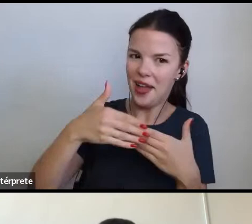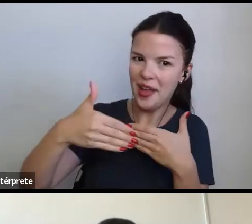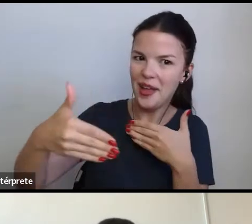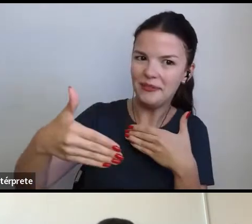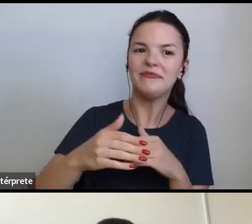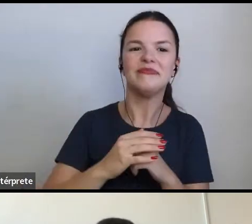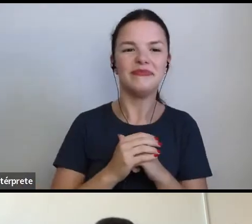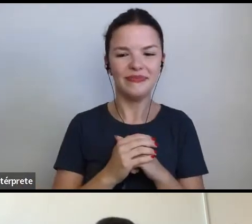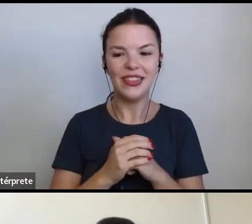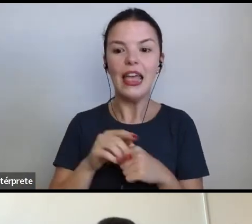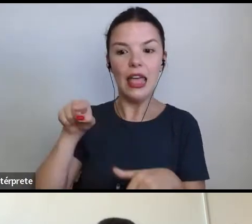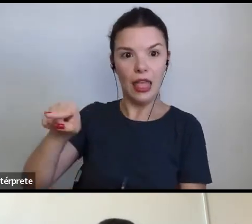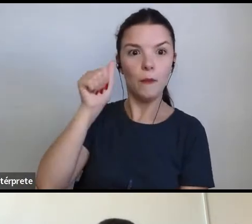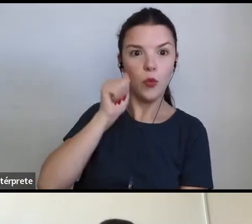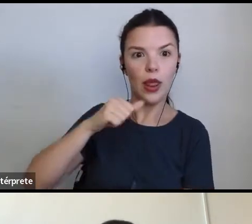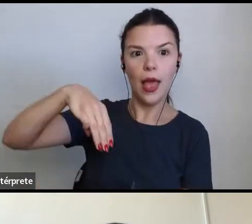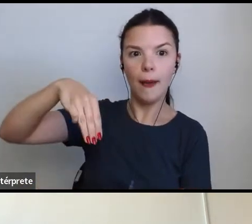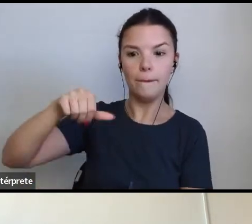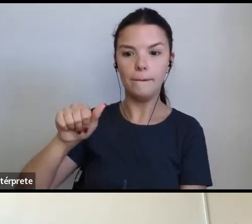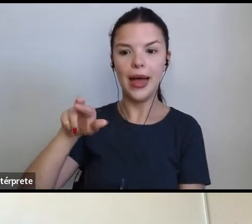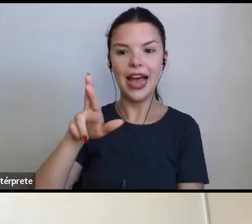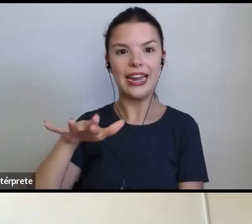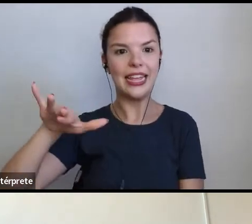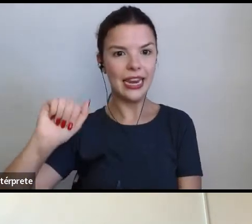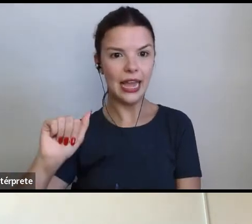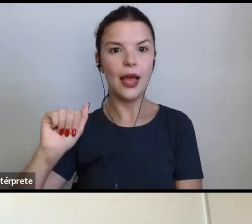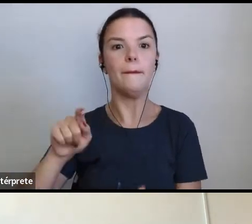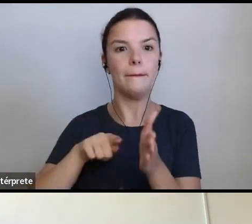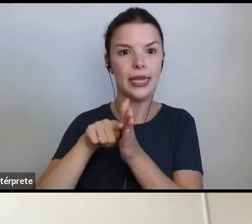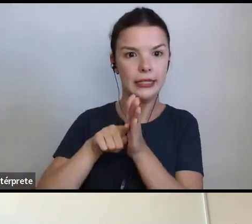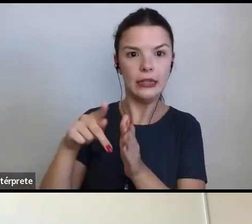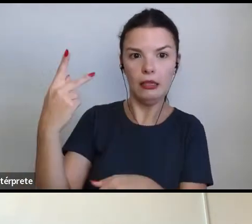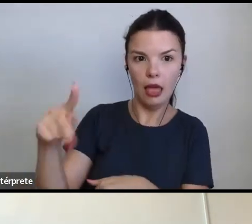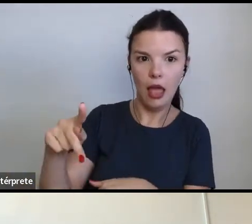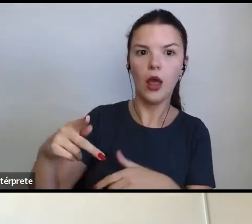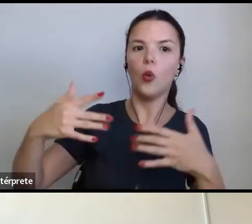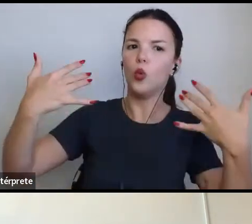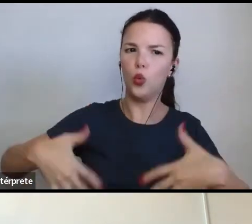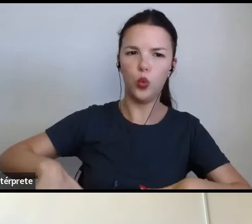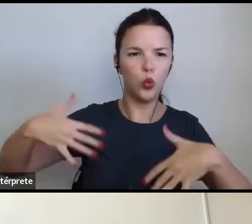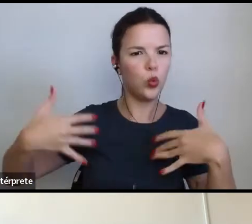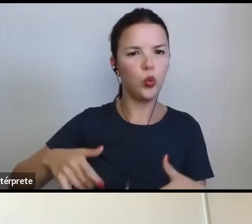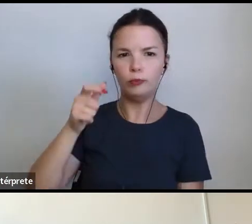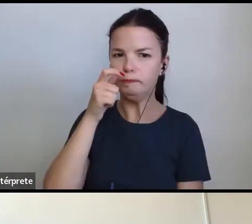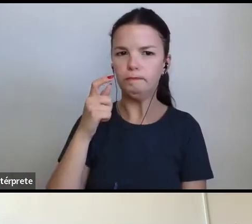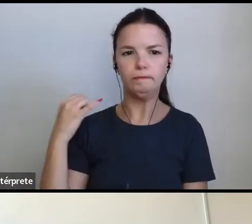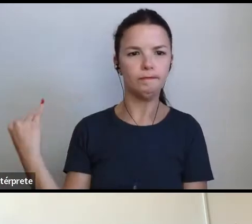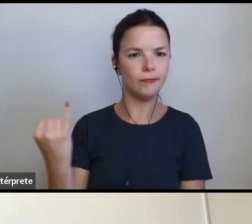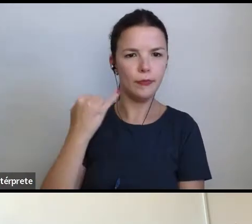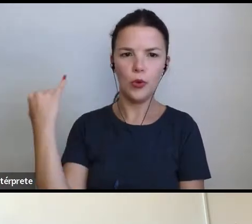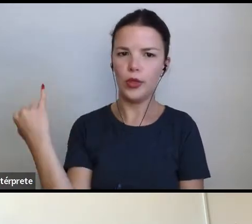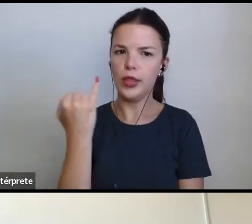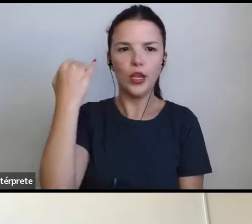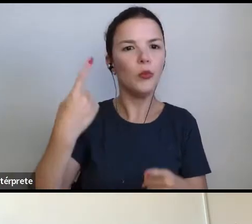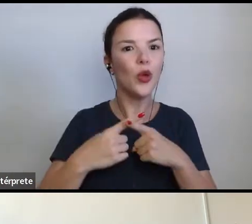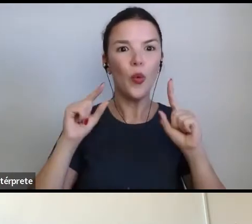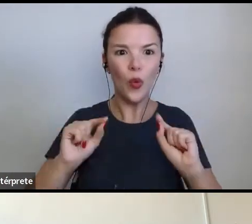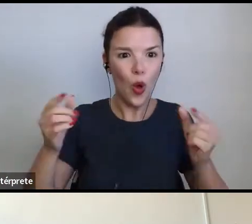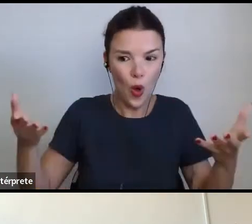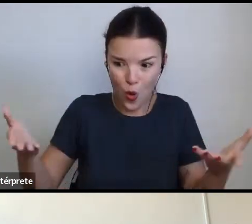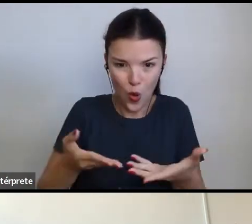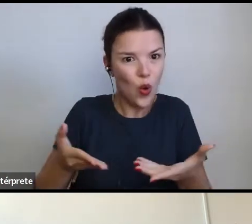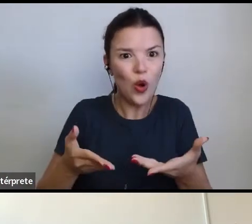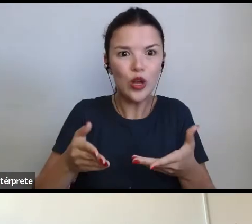this work by Marilia is very important, especially nowadays when indigenous